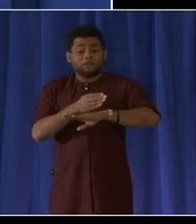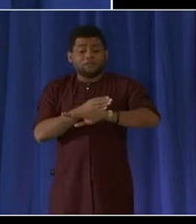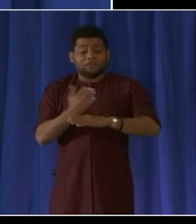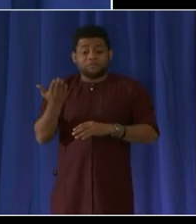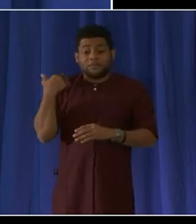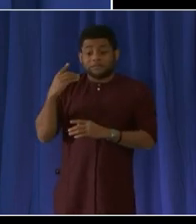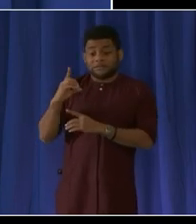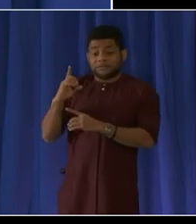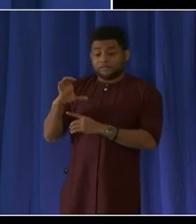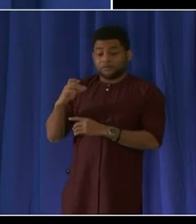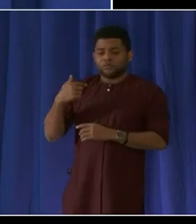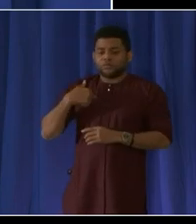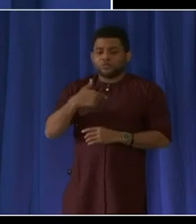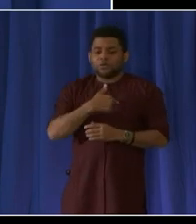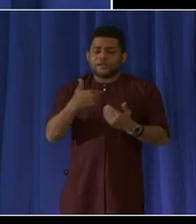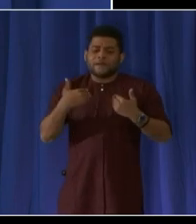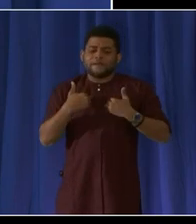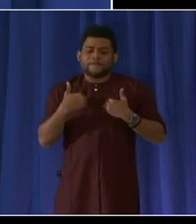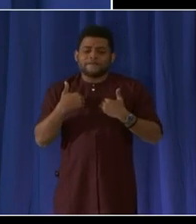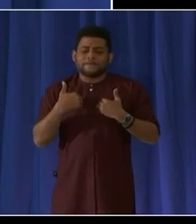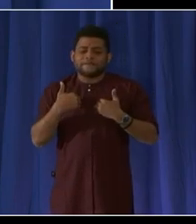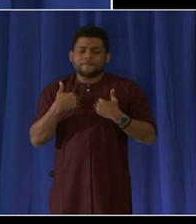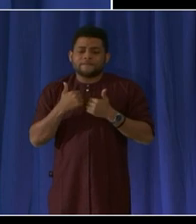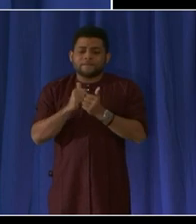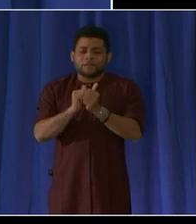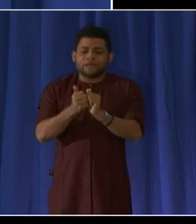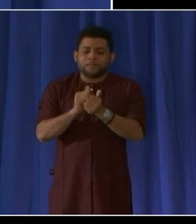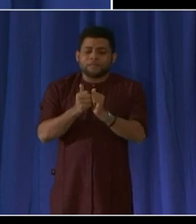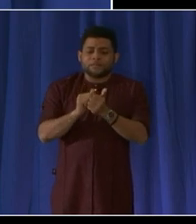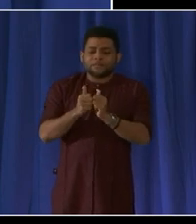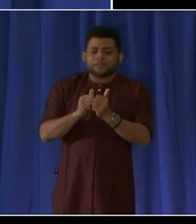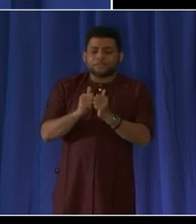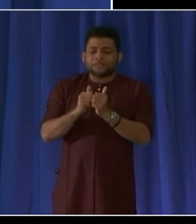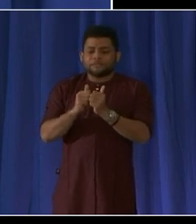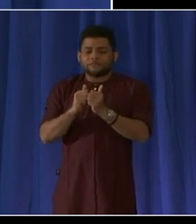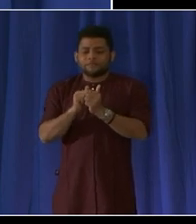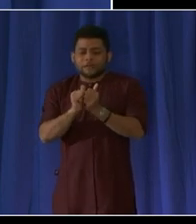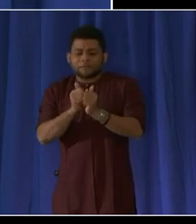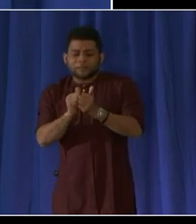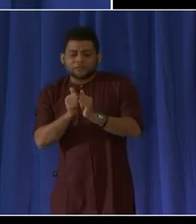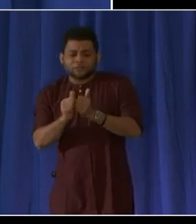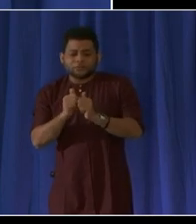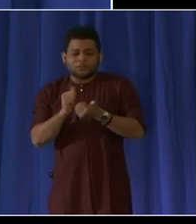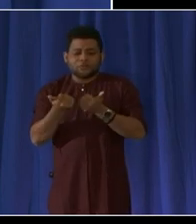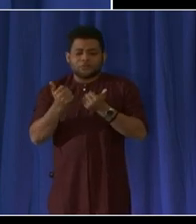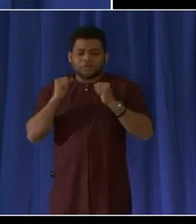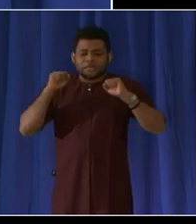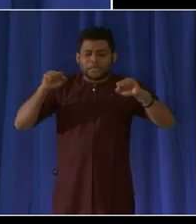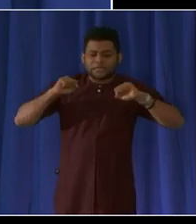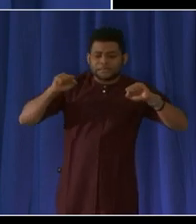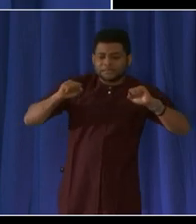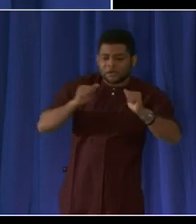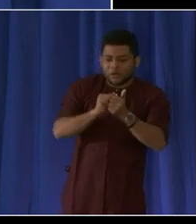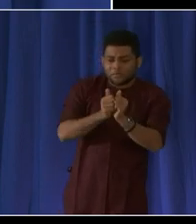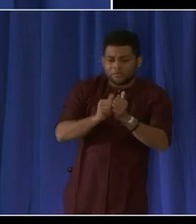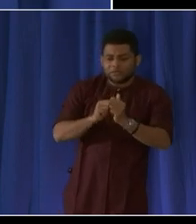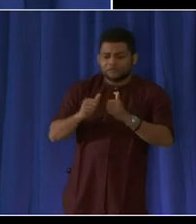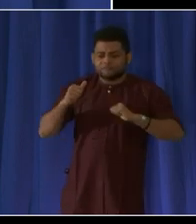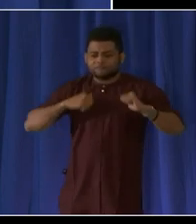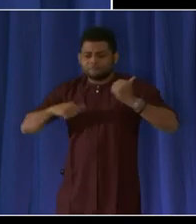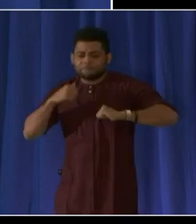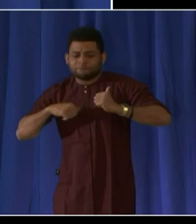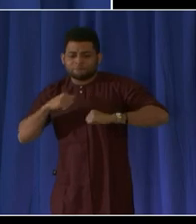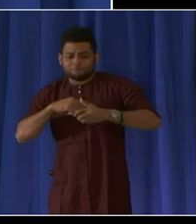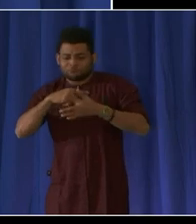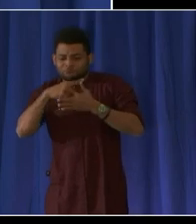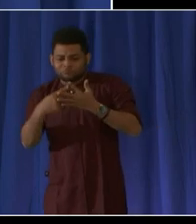had paused audience and spectators at our athletic competitions. Moving forward, our school communities will be